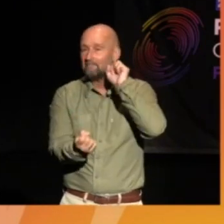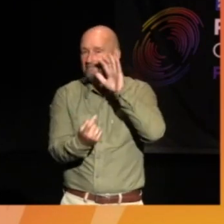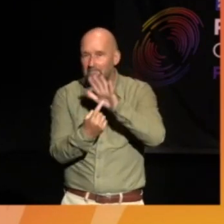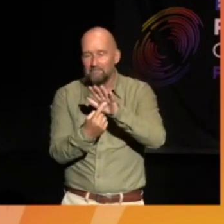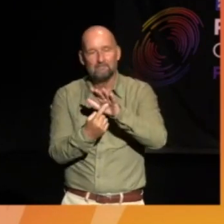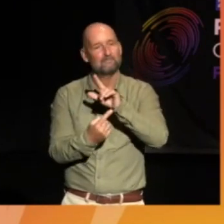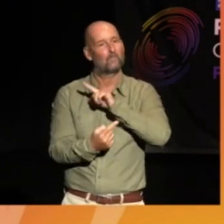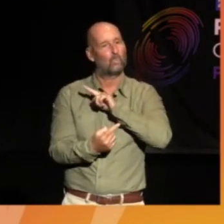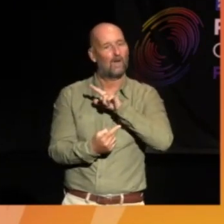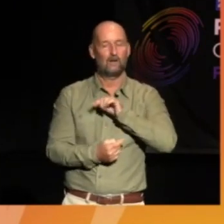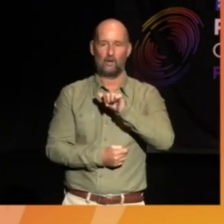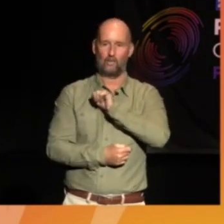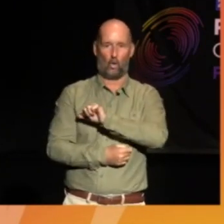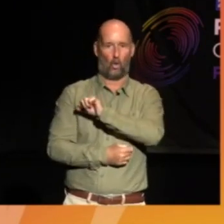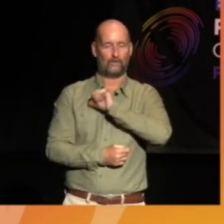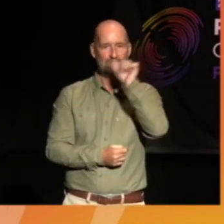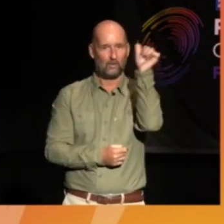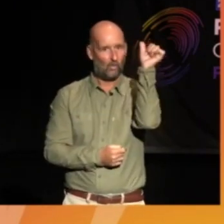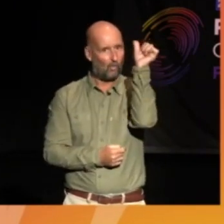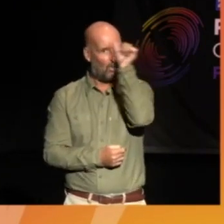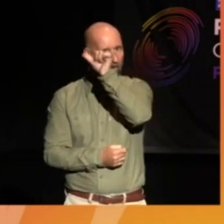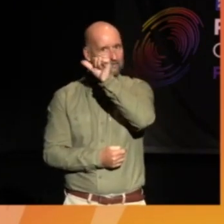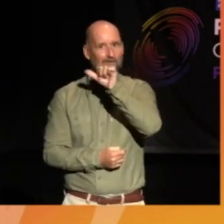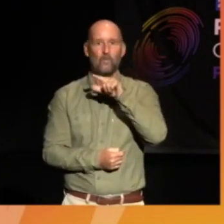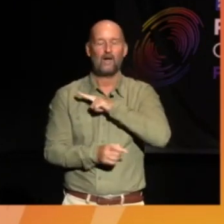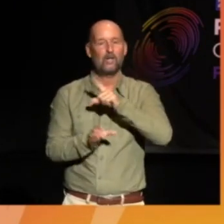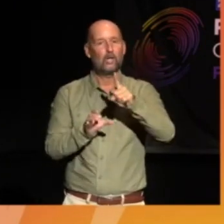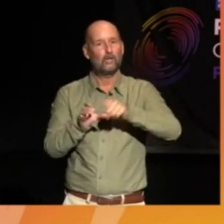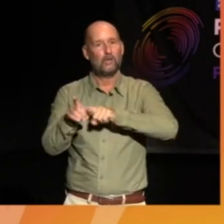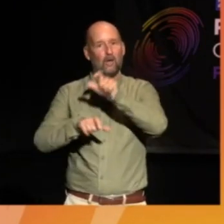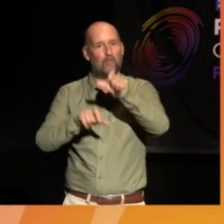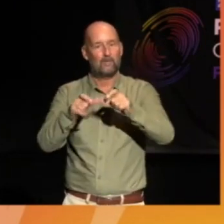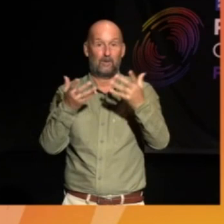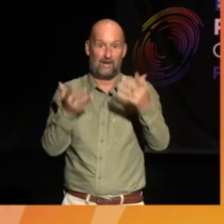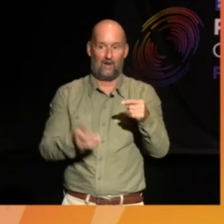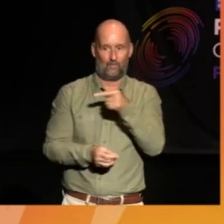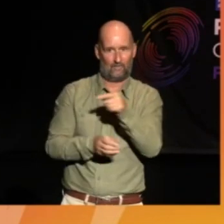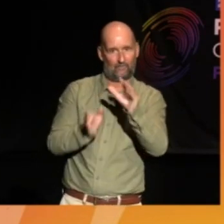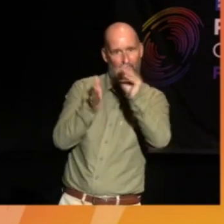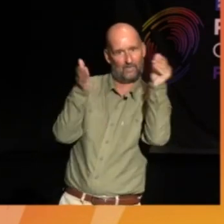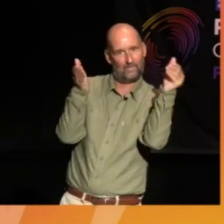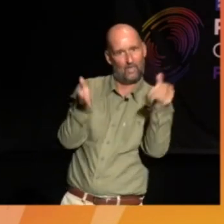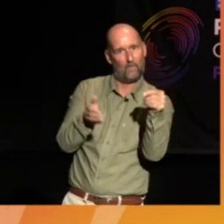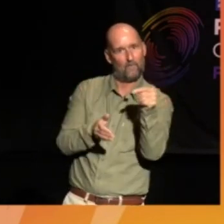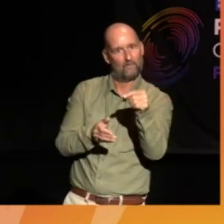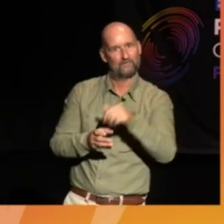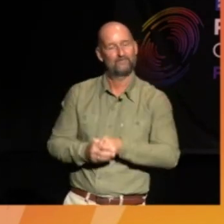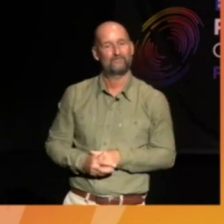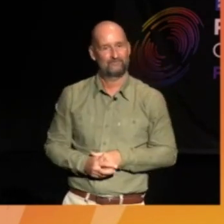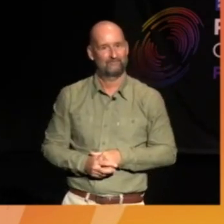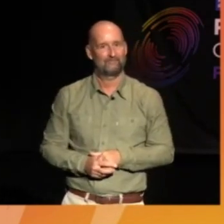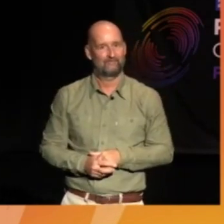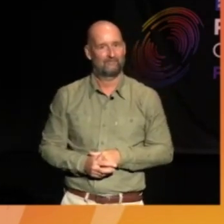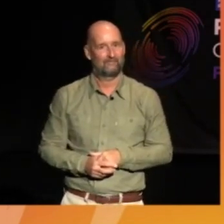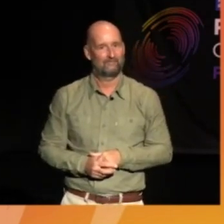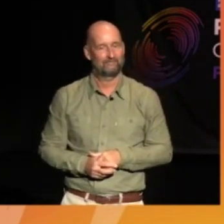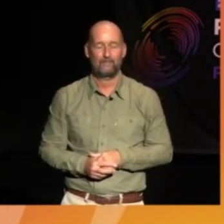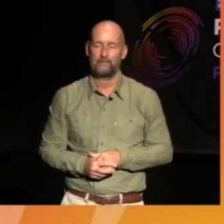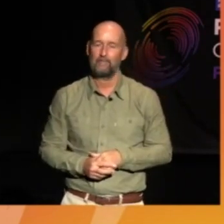and honest voices come from young people and children themselves, survivor themselves.